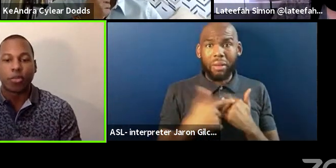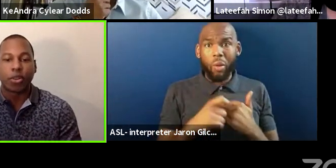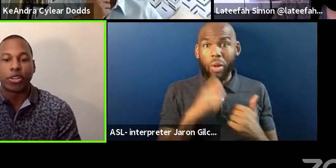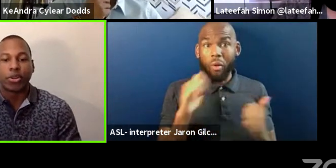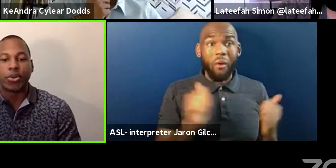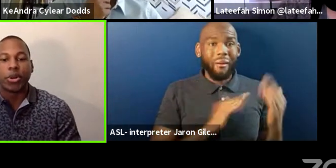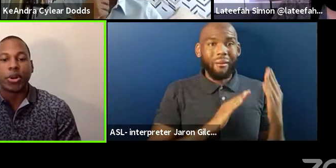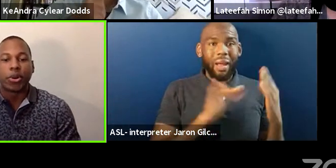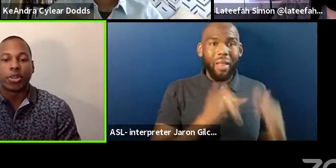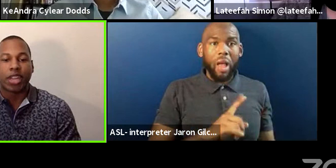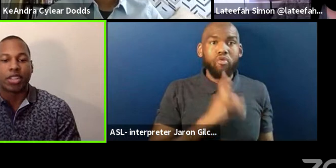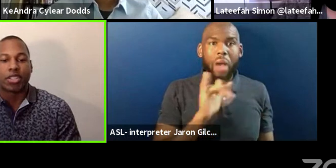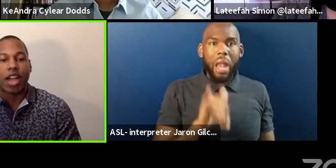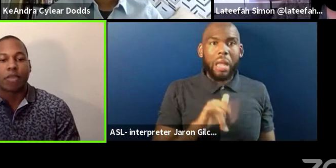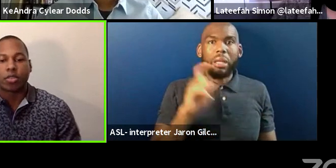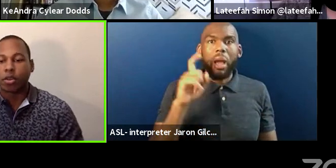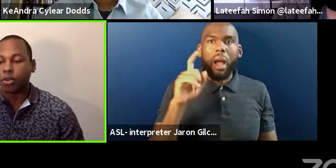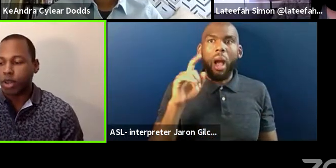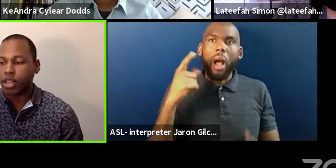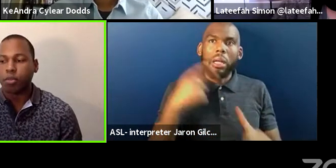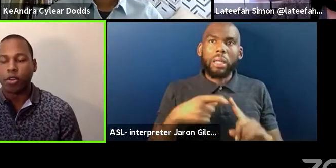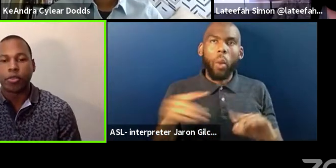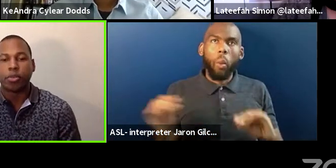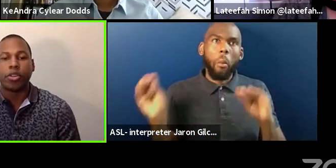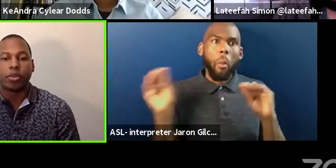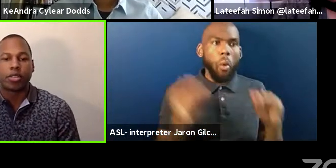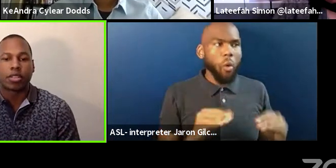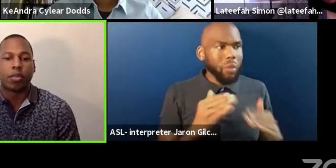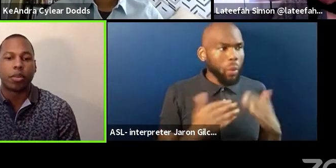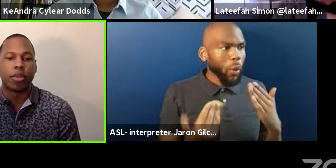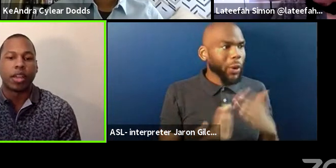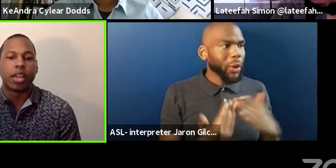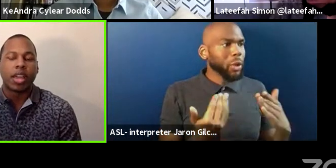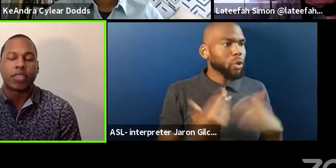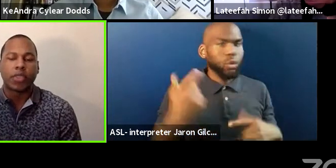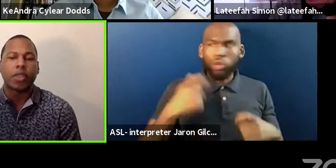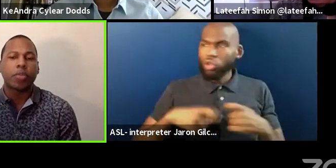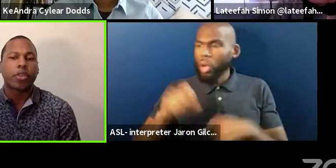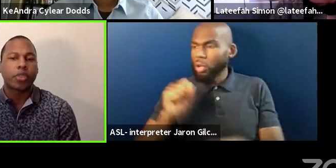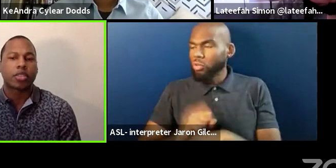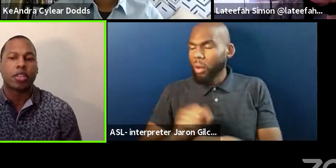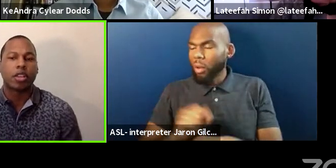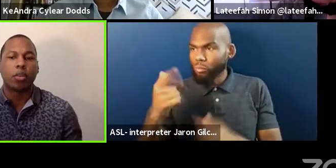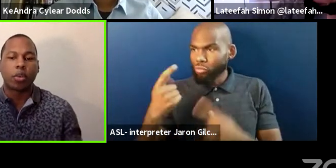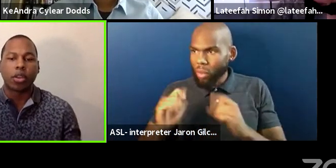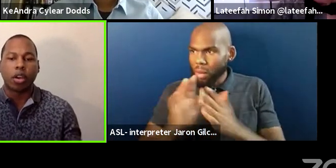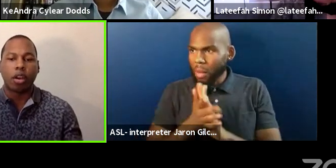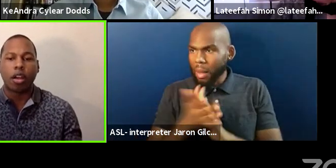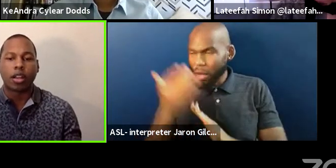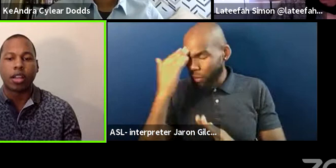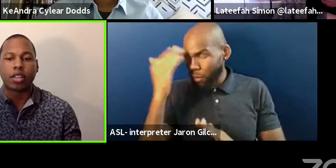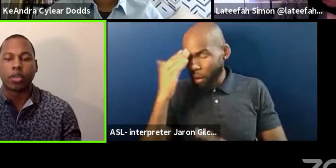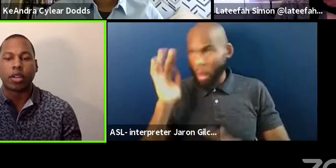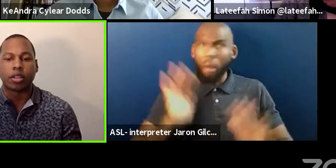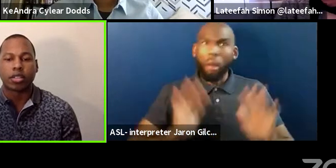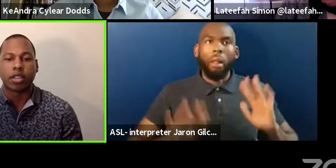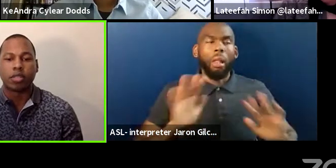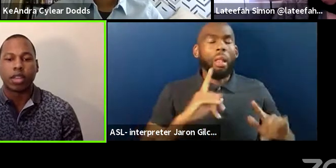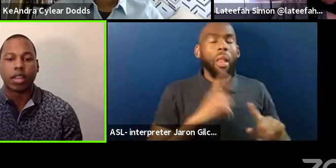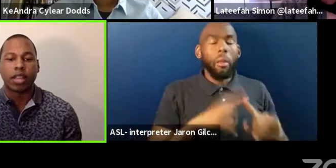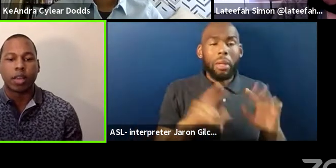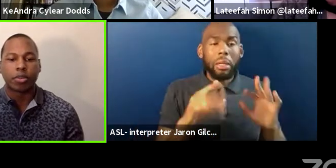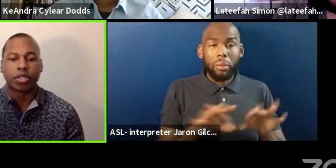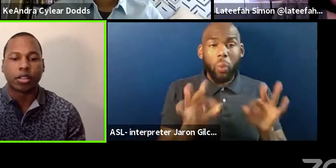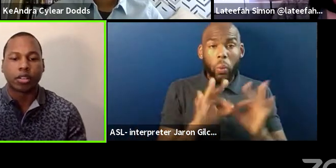move somewhere new or change jobs to where we try to get more familiar with somewhere. But it's very important for us to know where we are and to ground